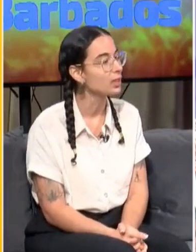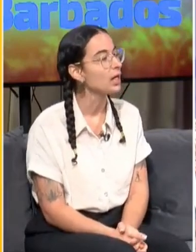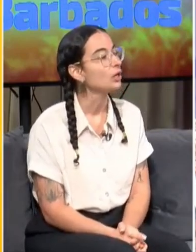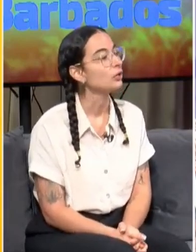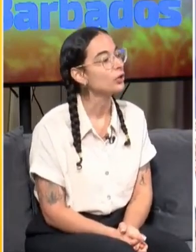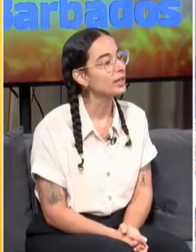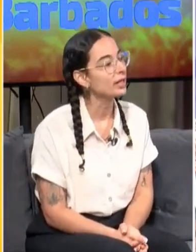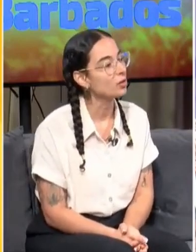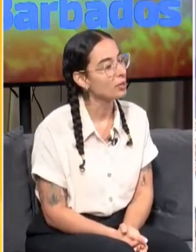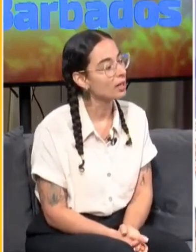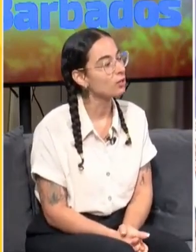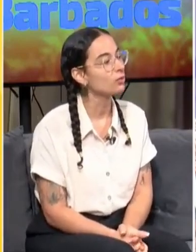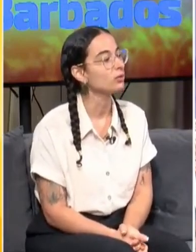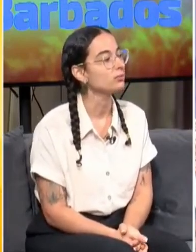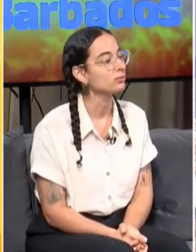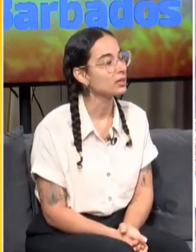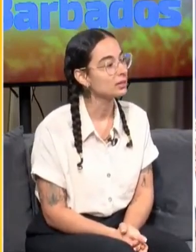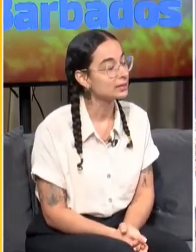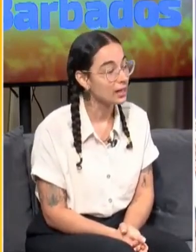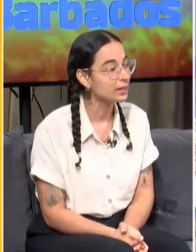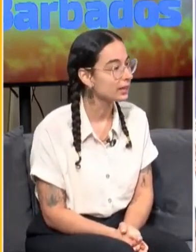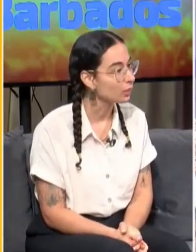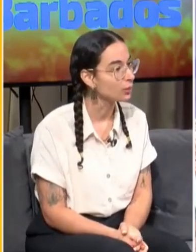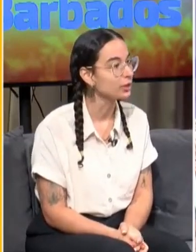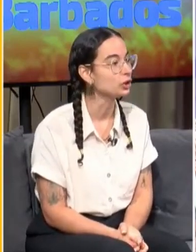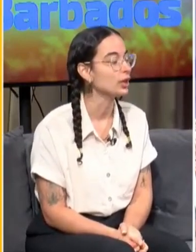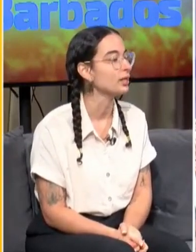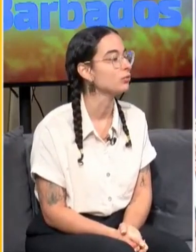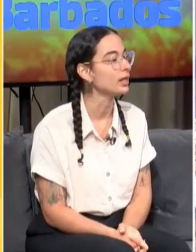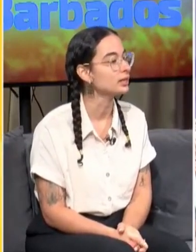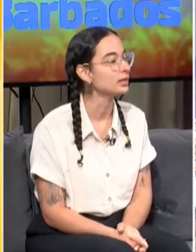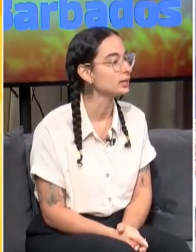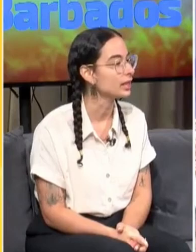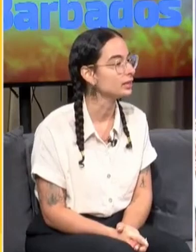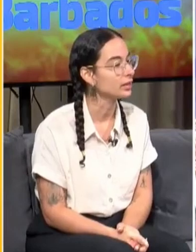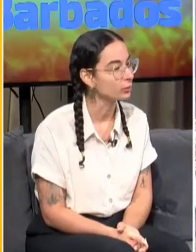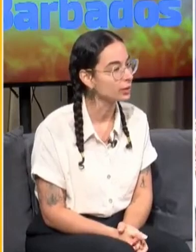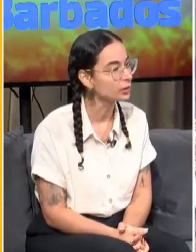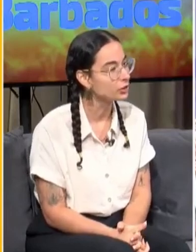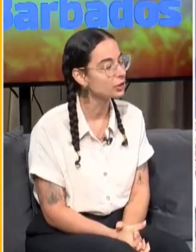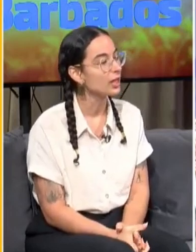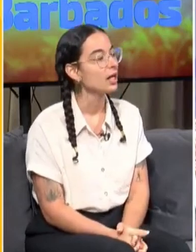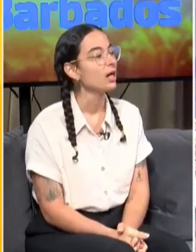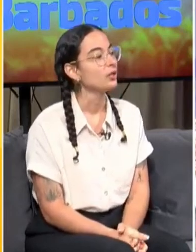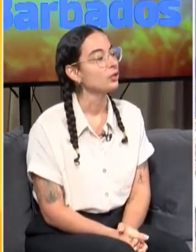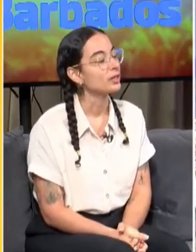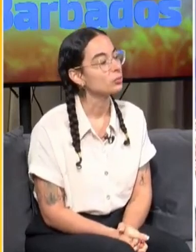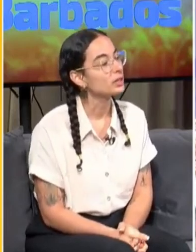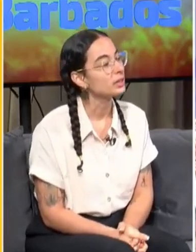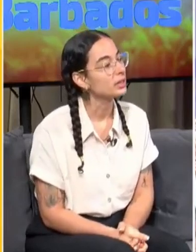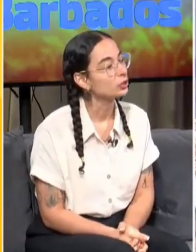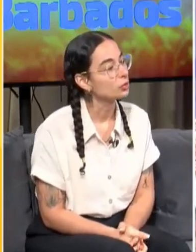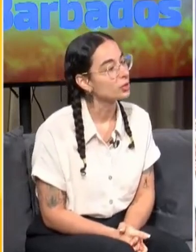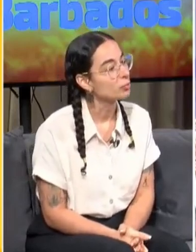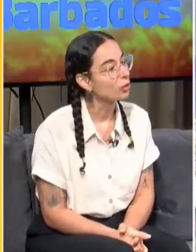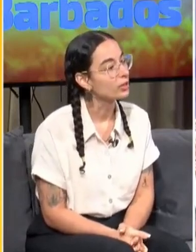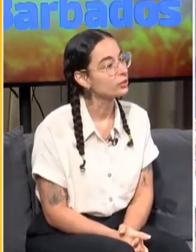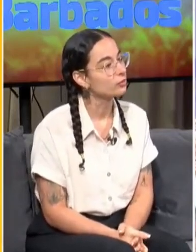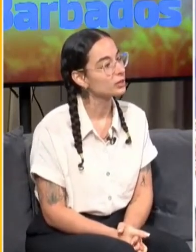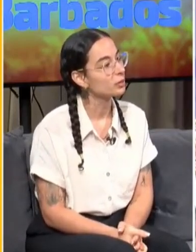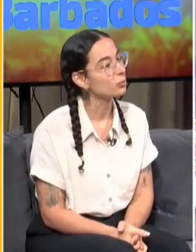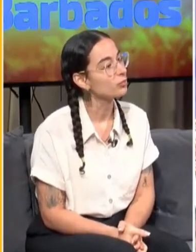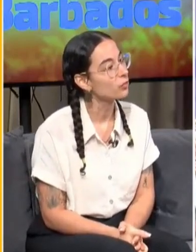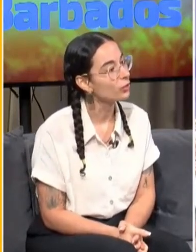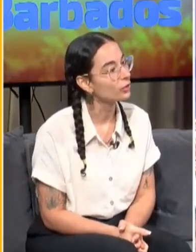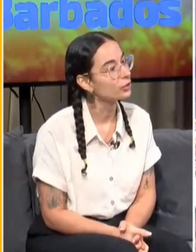also learning about signed language and the right to sign language, that's really extremely important. So